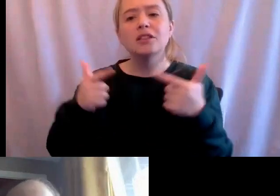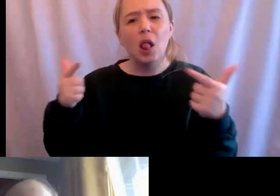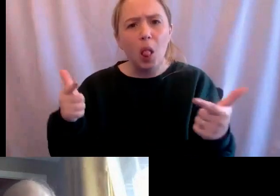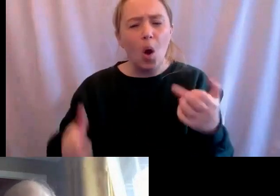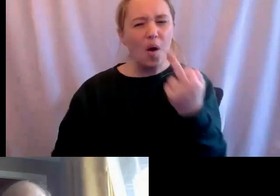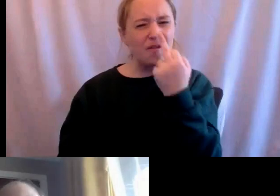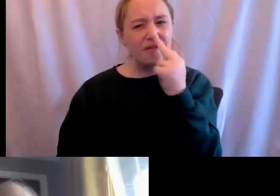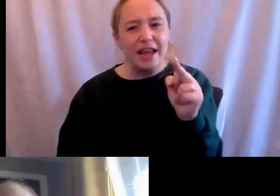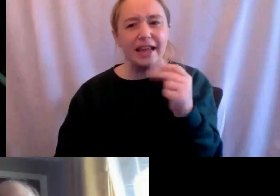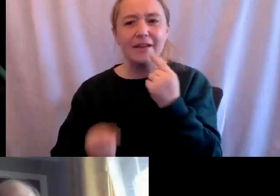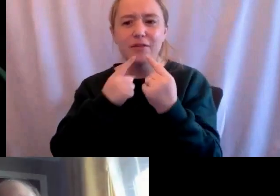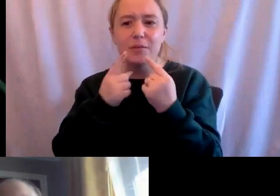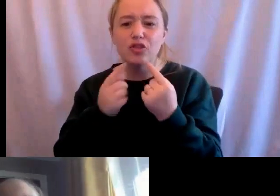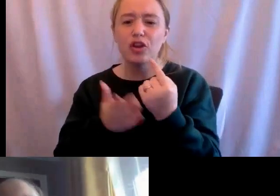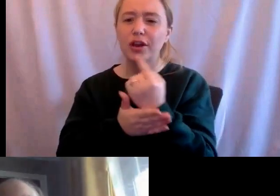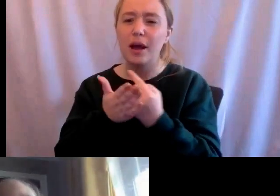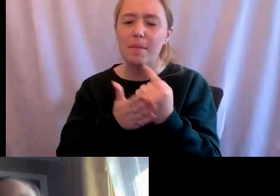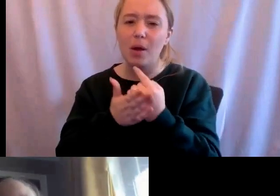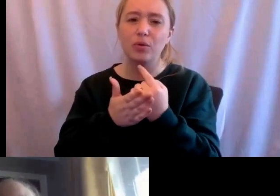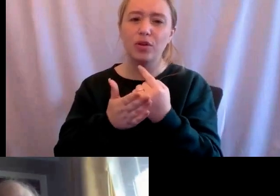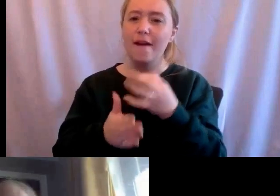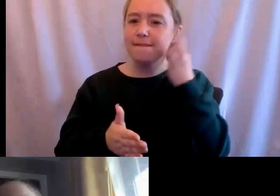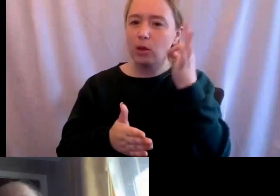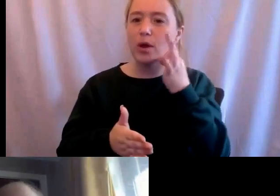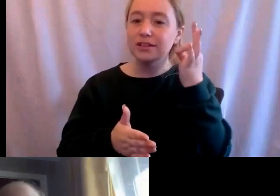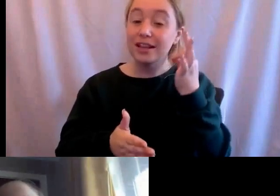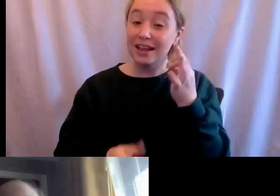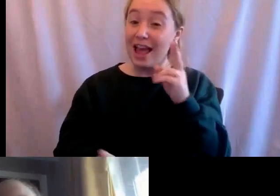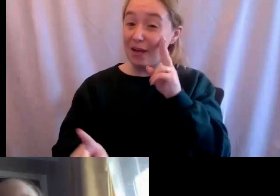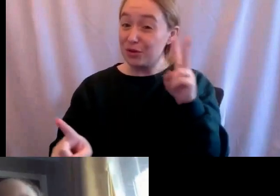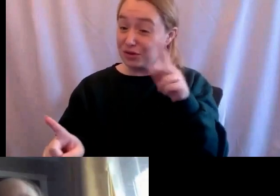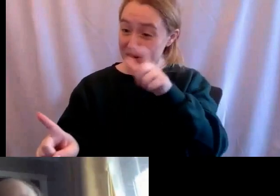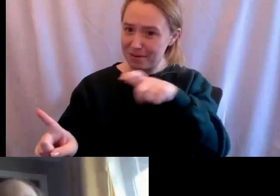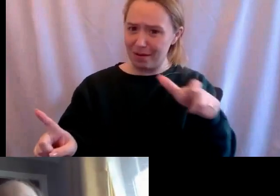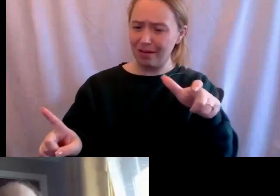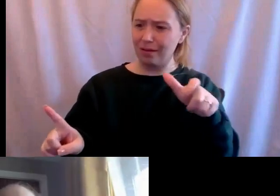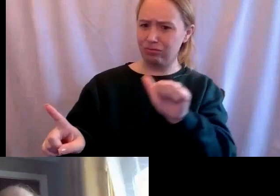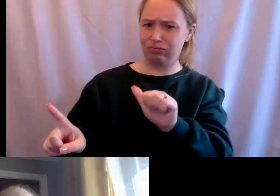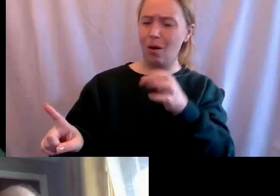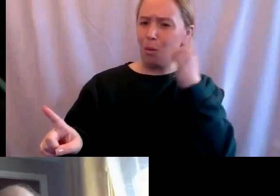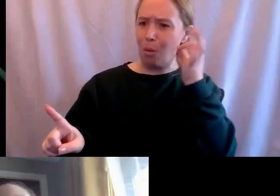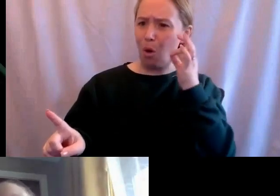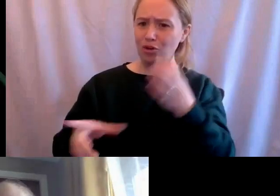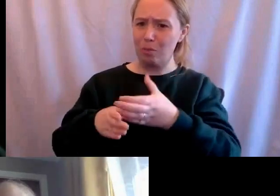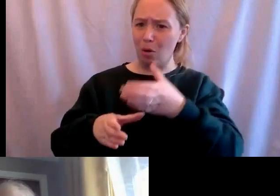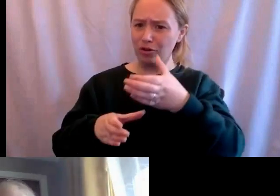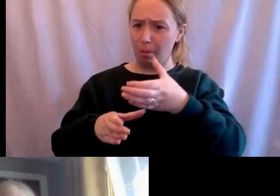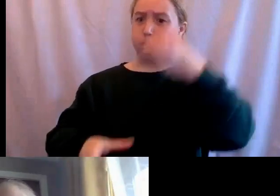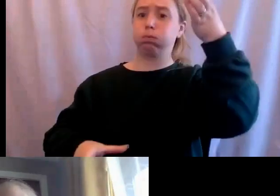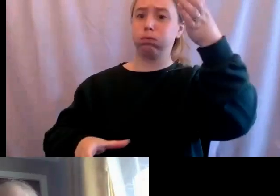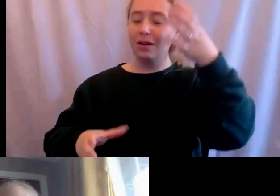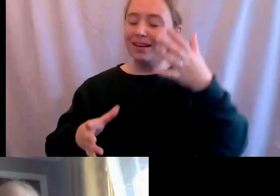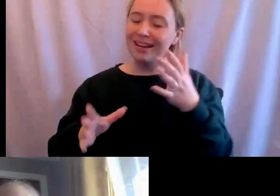department, you'll see everybody dragging these massive big water bottles around. You don't need to be drinking tons and tons of water. You want to be